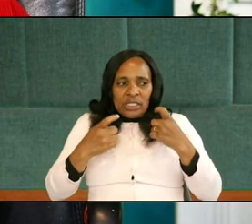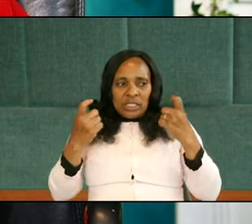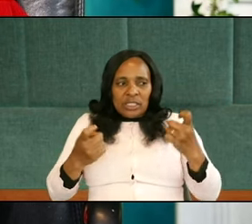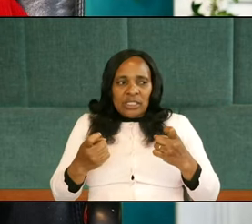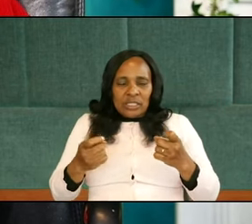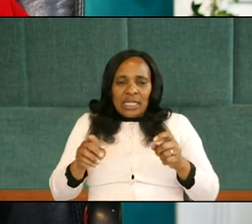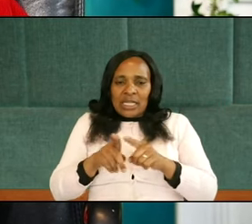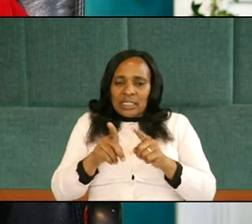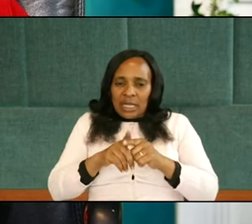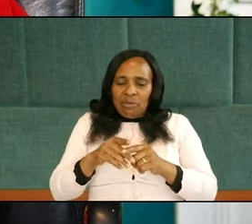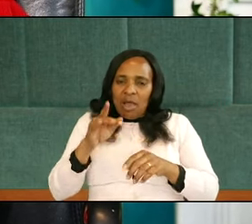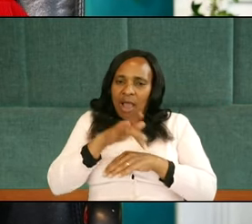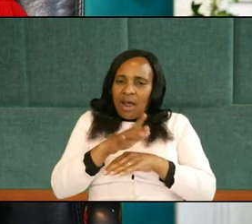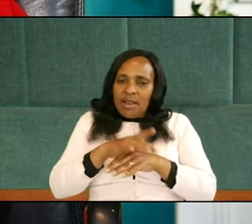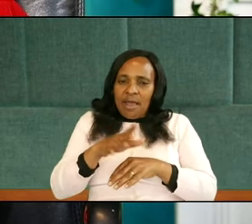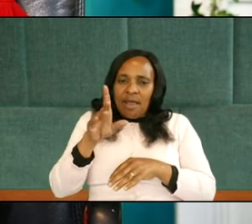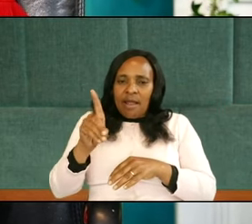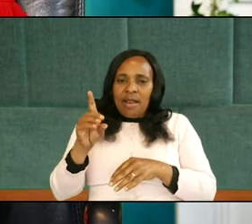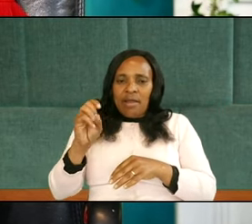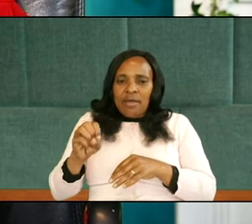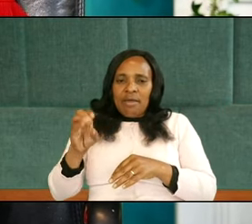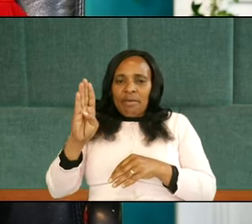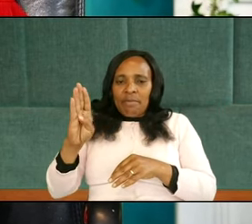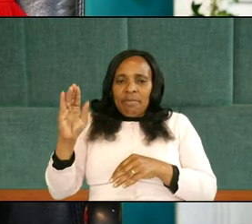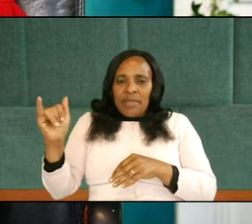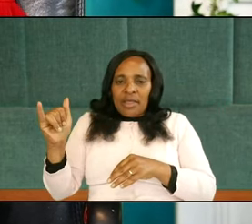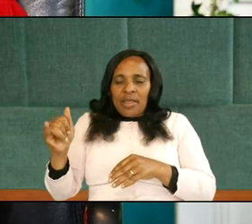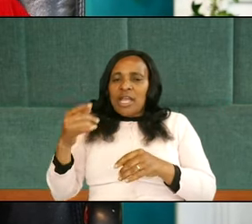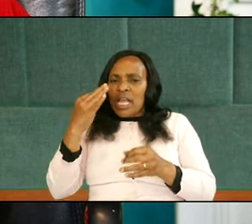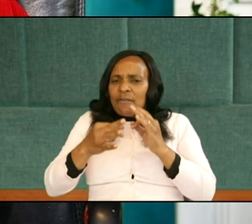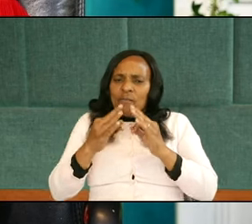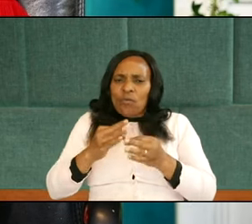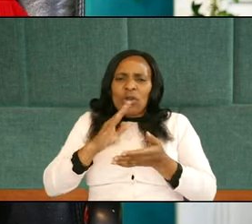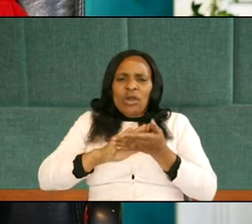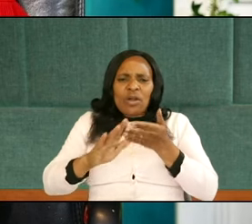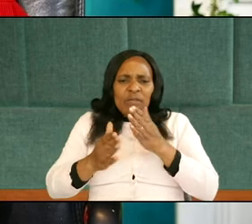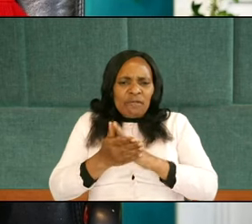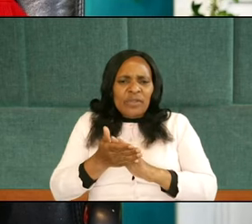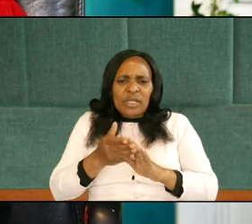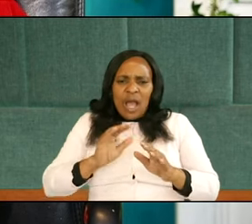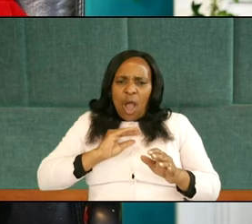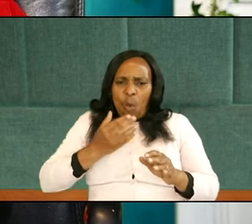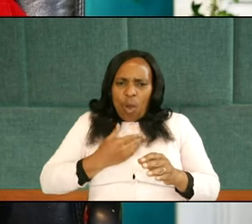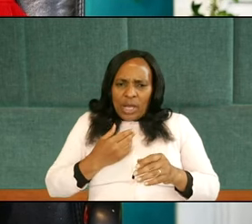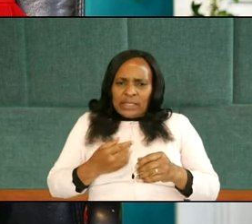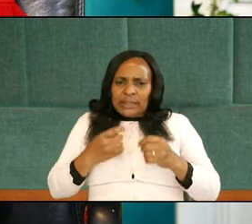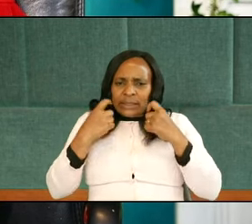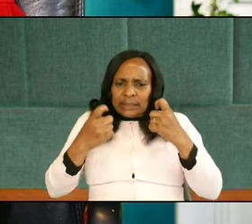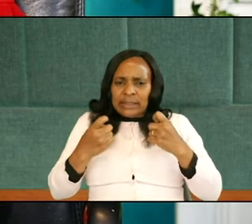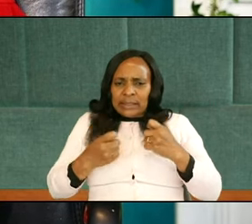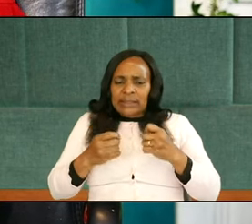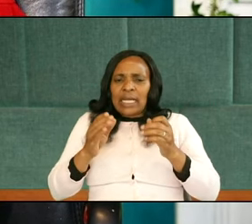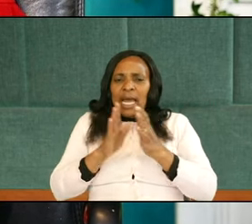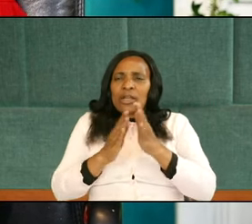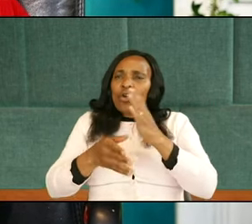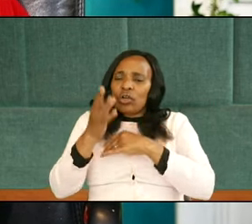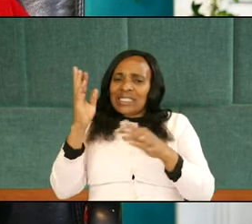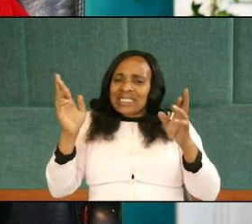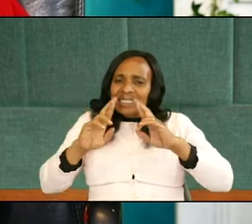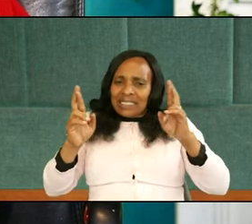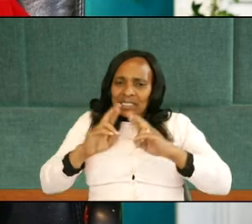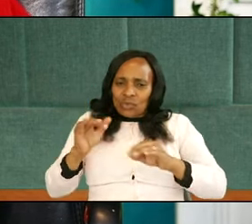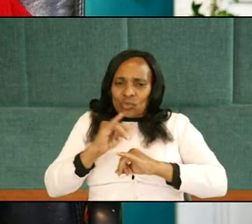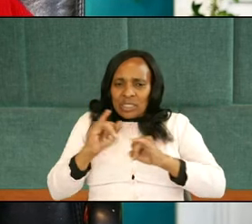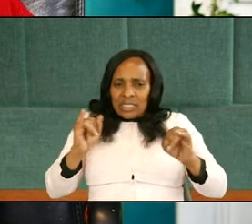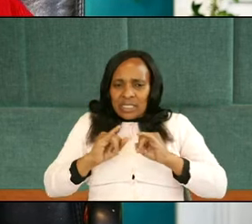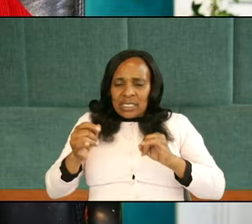shared earlier, that if we confess our sins, God is faithful and just to forgive us and to cleanse us from all unrighteousness. So